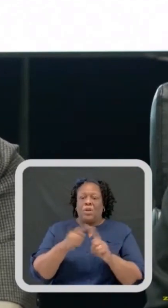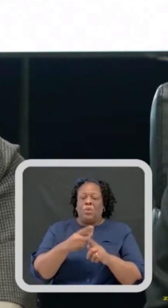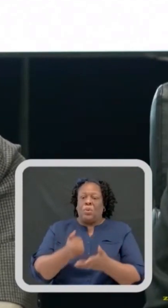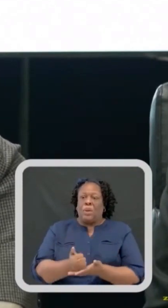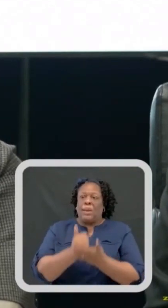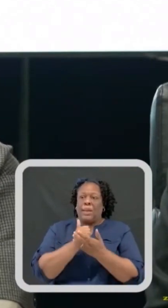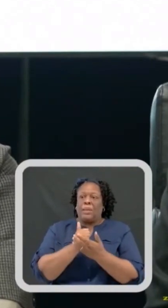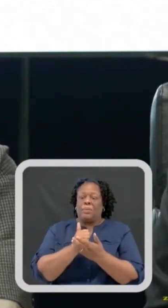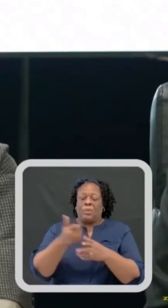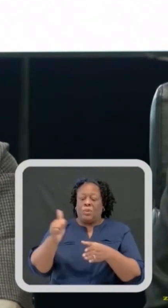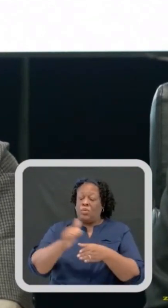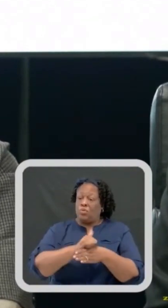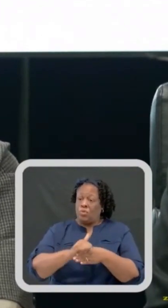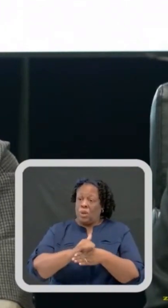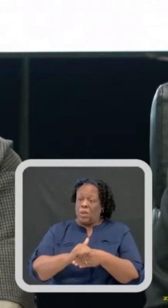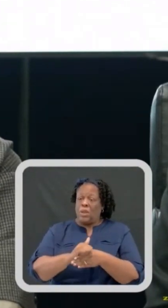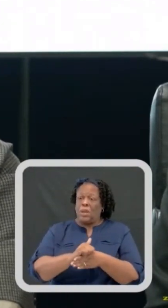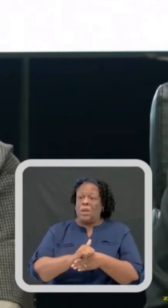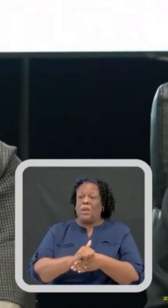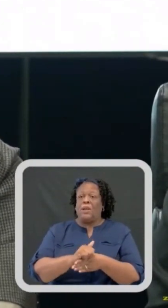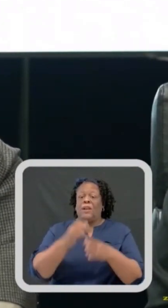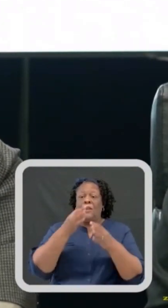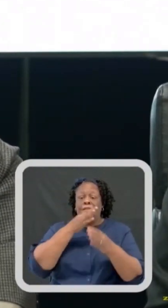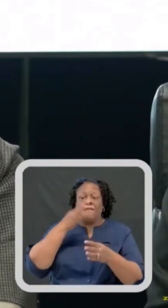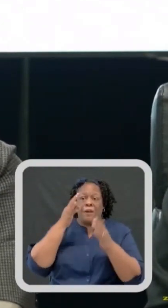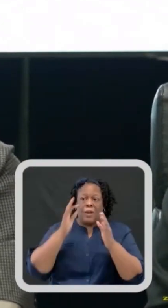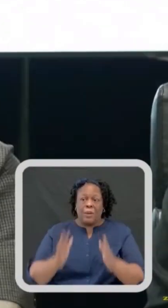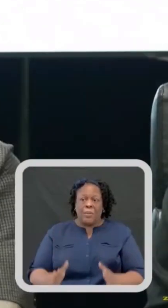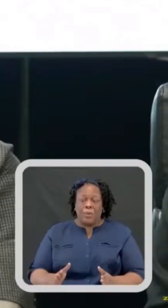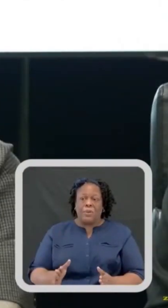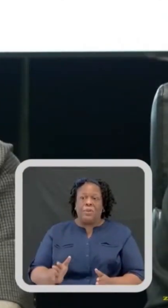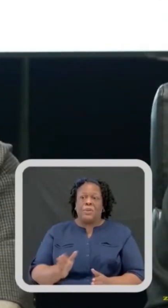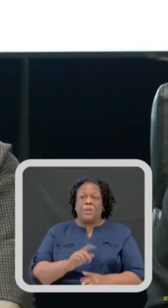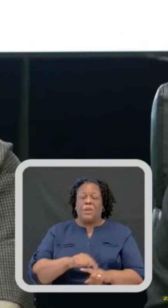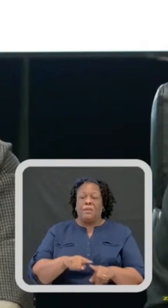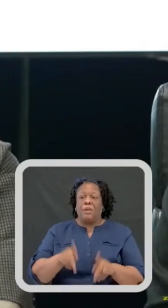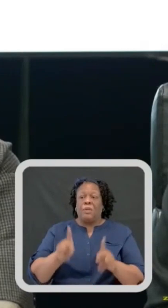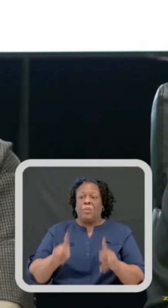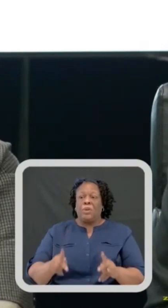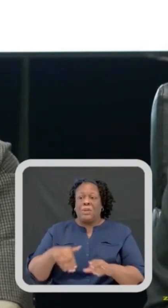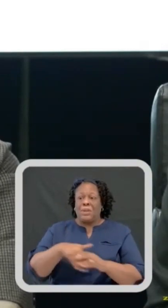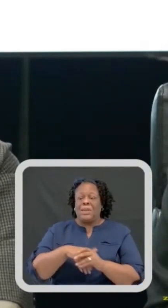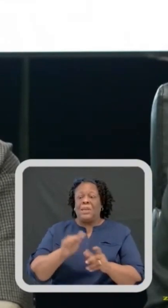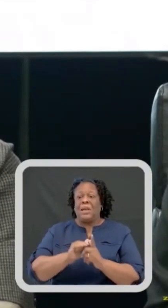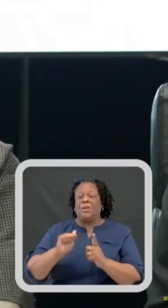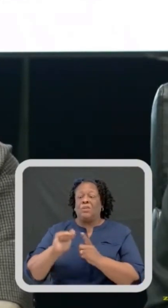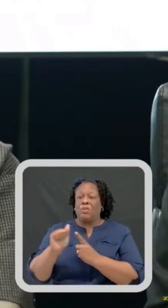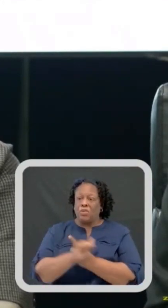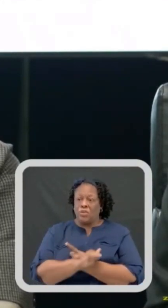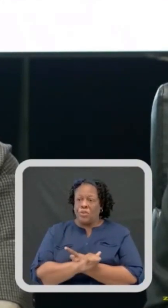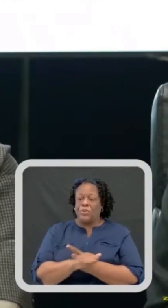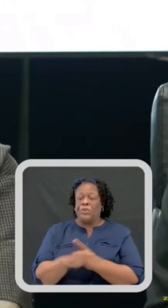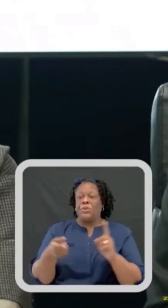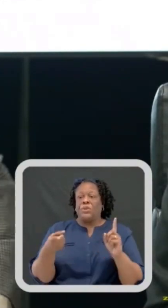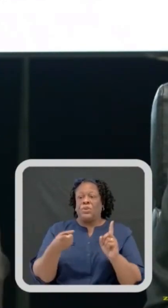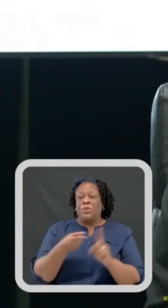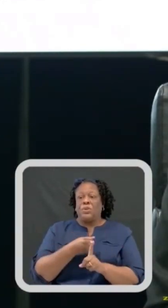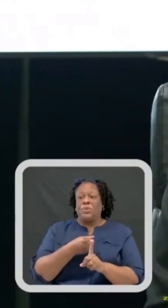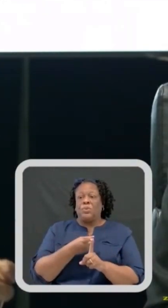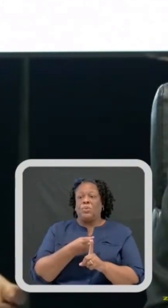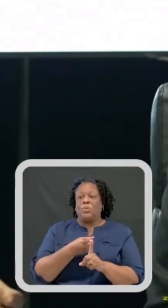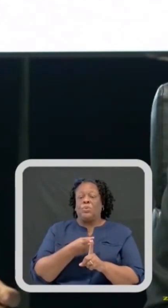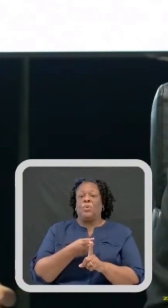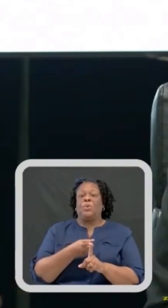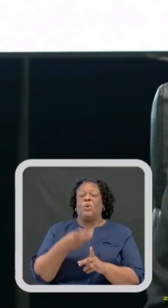with training our farmers, processors, and interested persons in agriculture in both